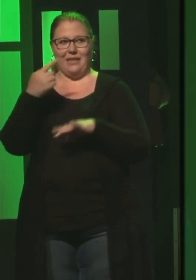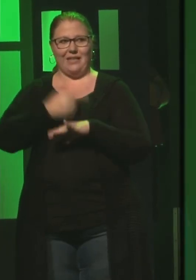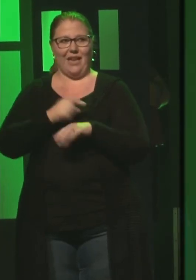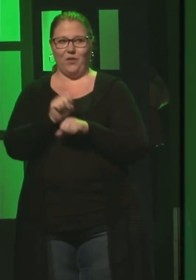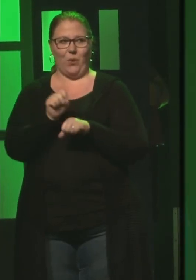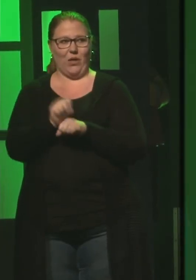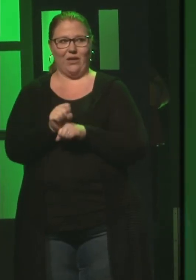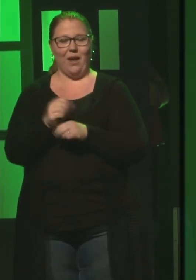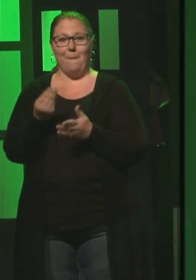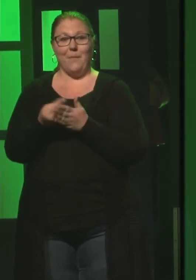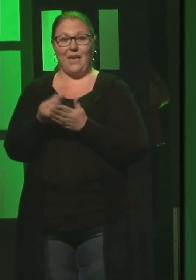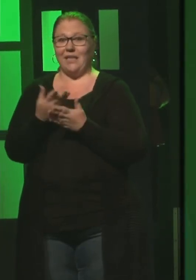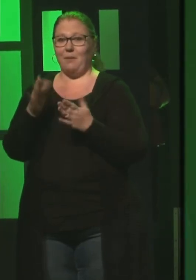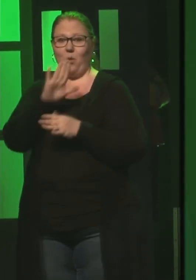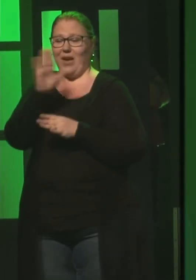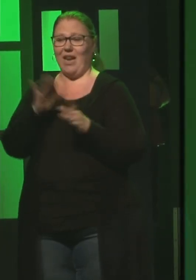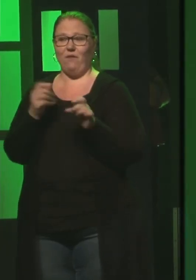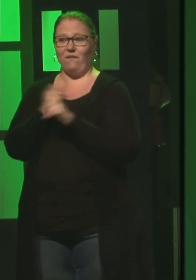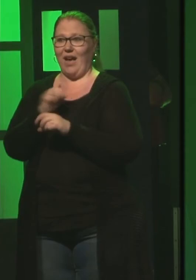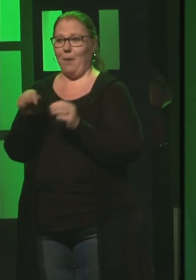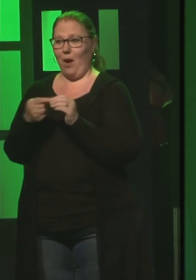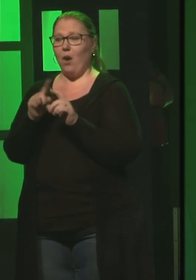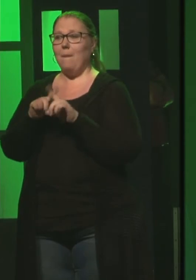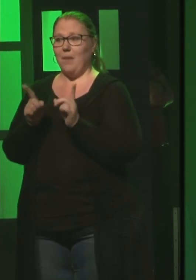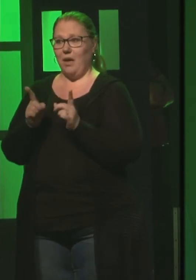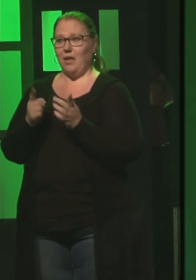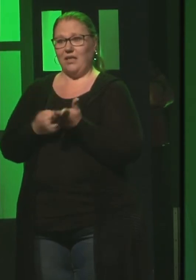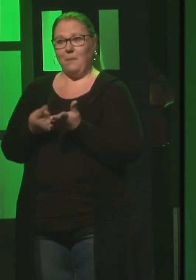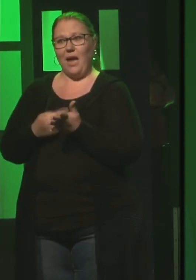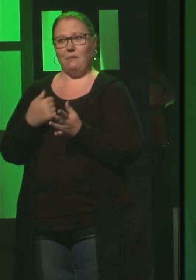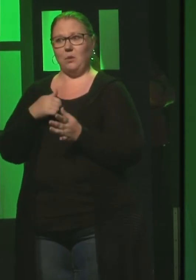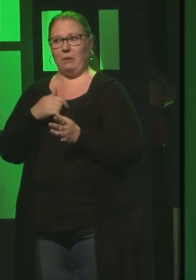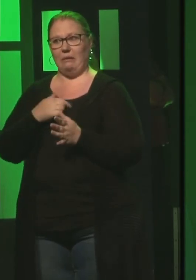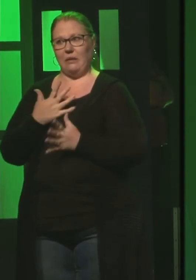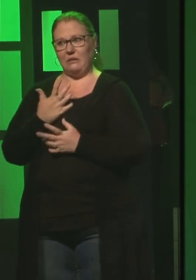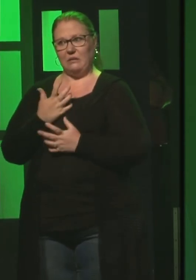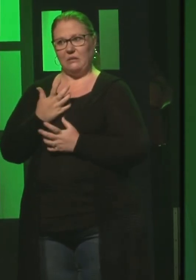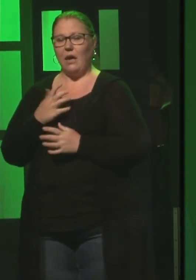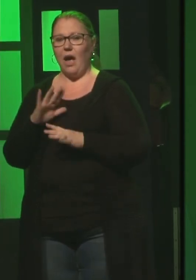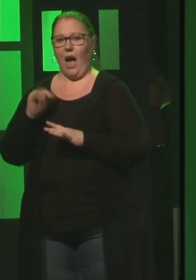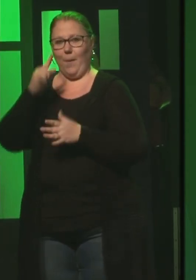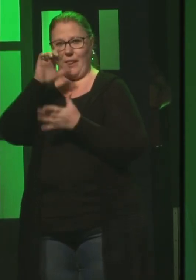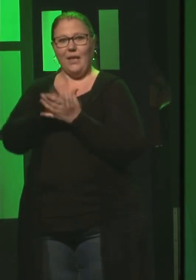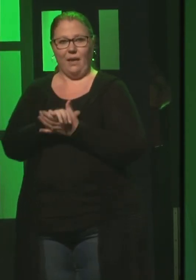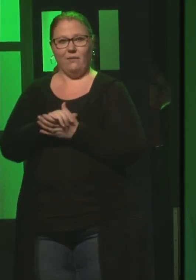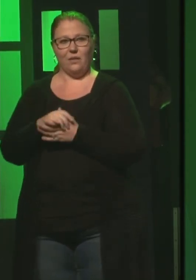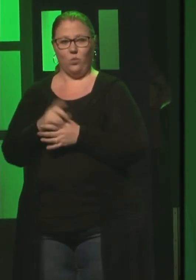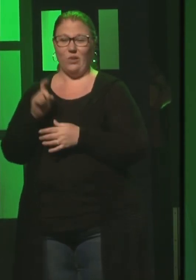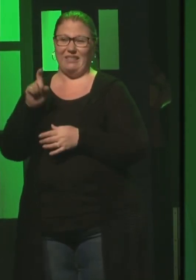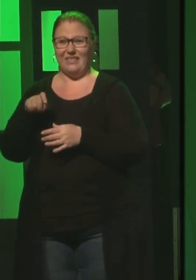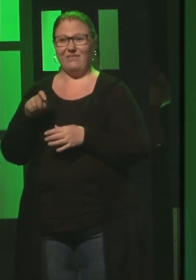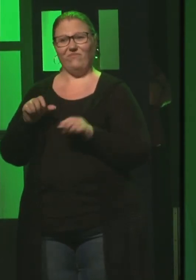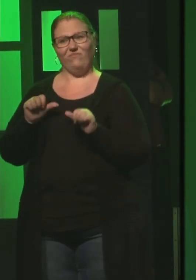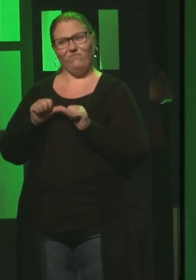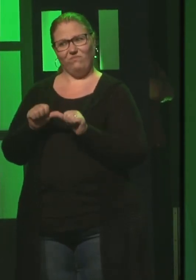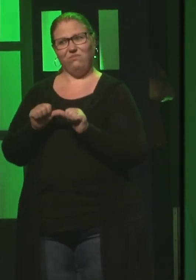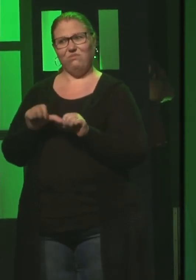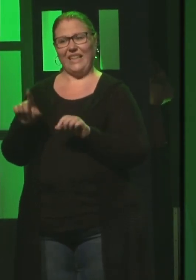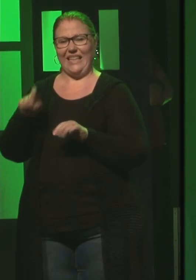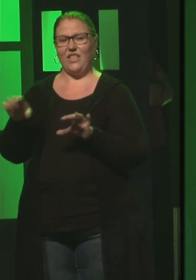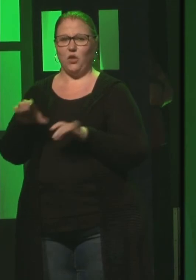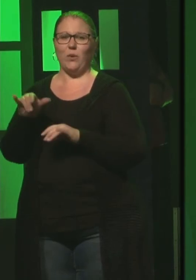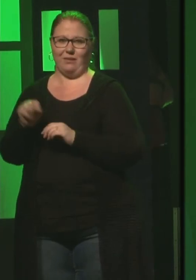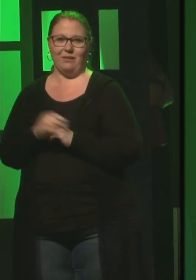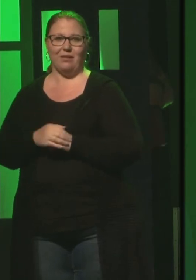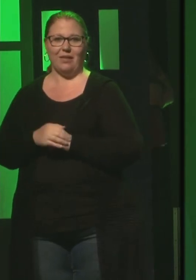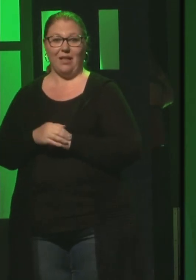Money is something we never fight about, but there have been times when it's been on the edge. Our belief is that we just got to do it. We've all heard that